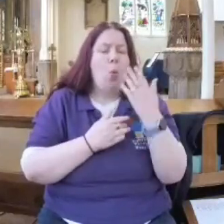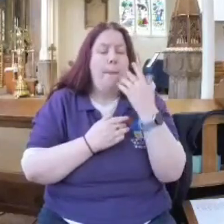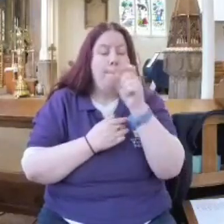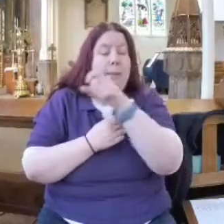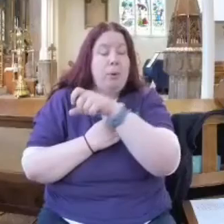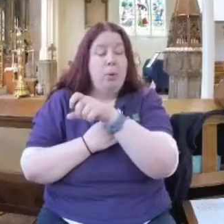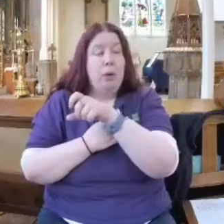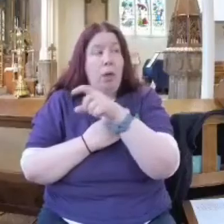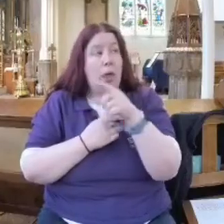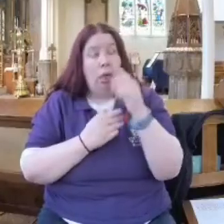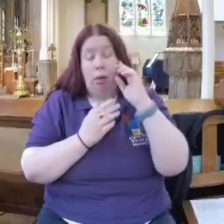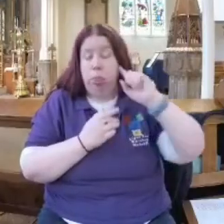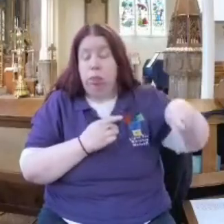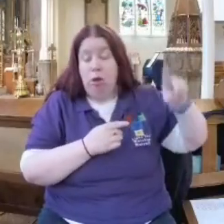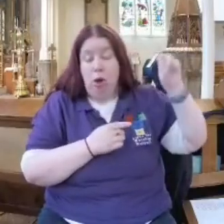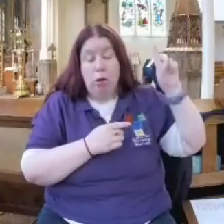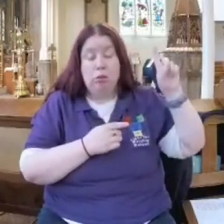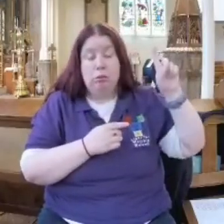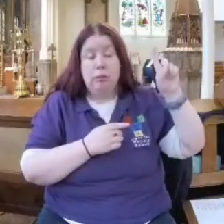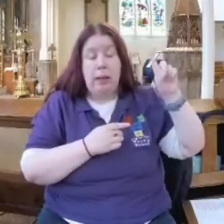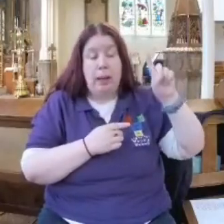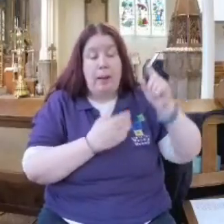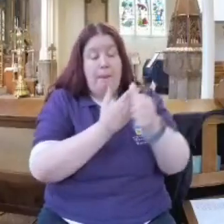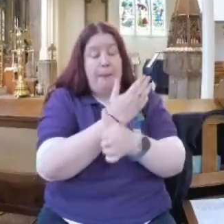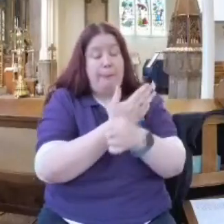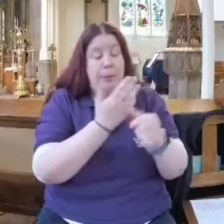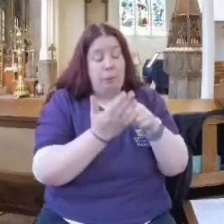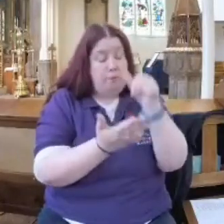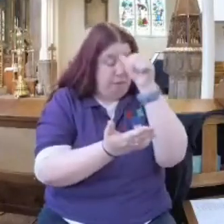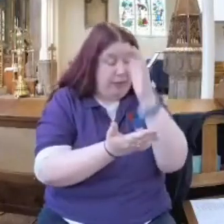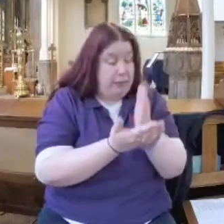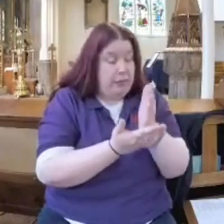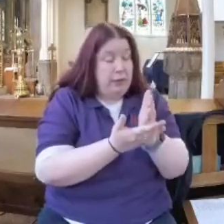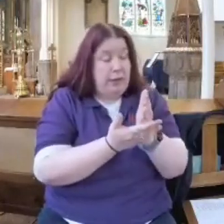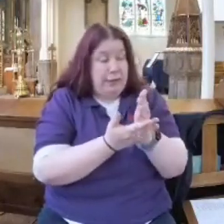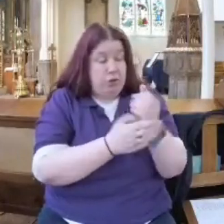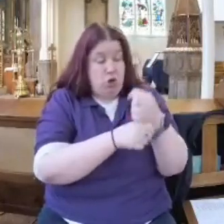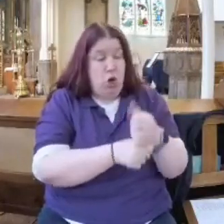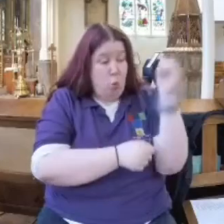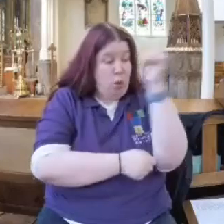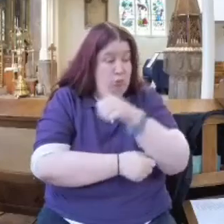away from biblical faith and the wisdom of the church over the centuries.